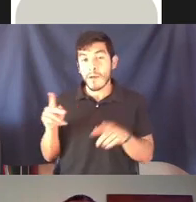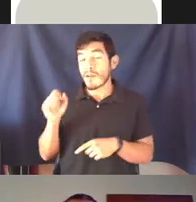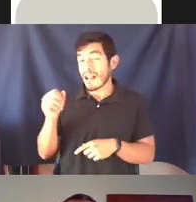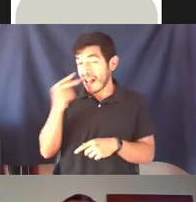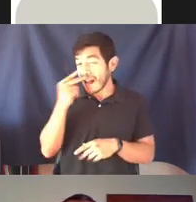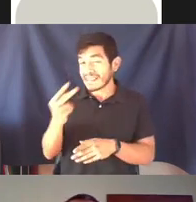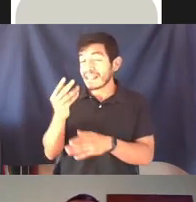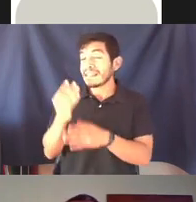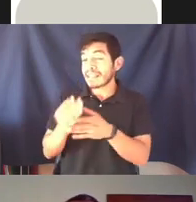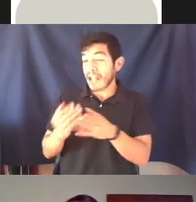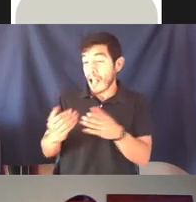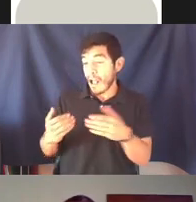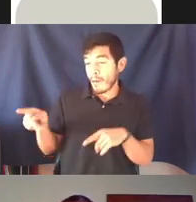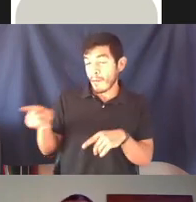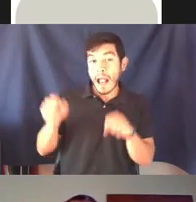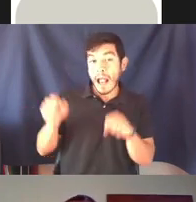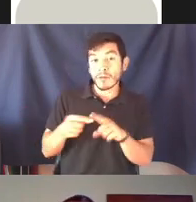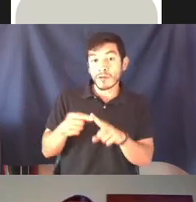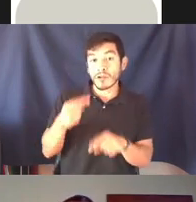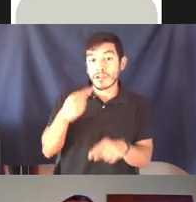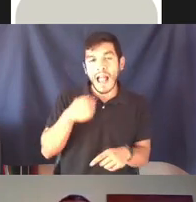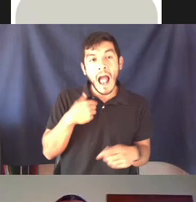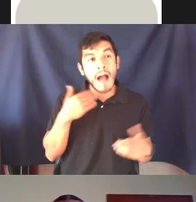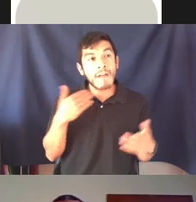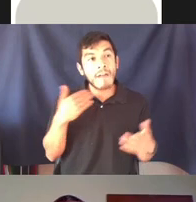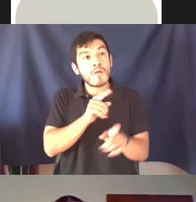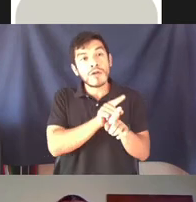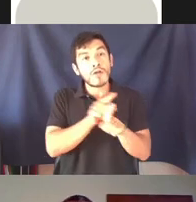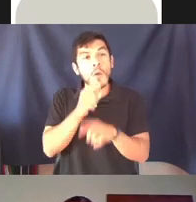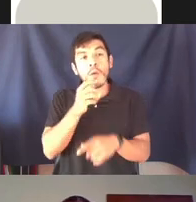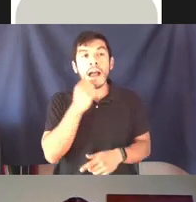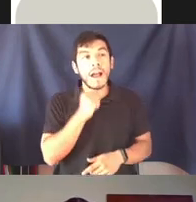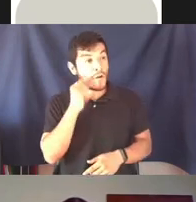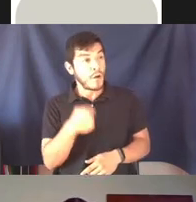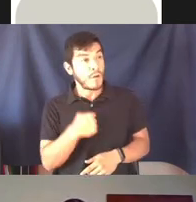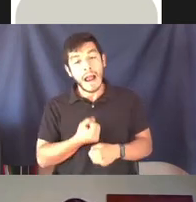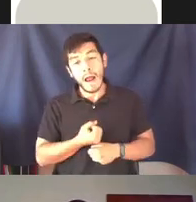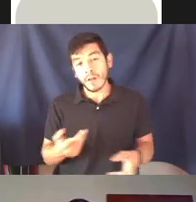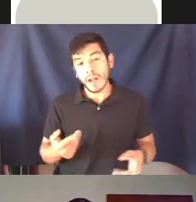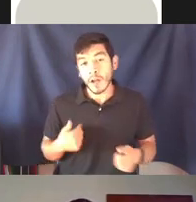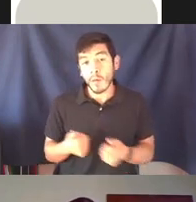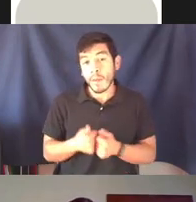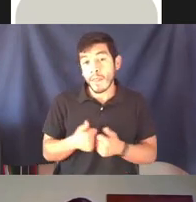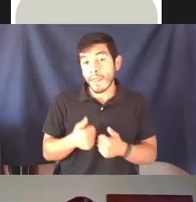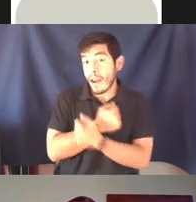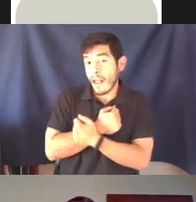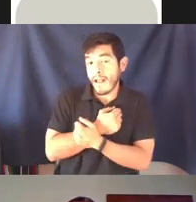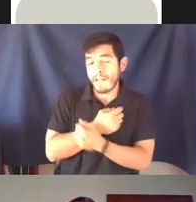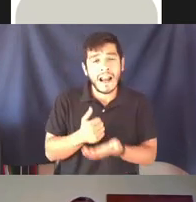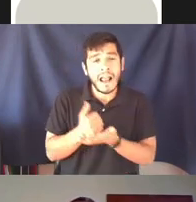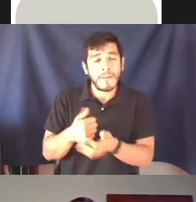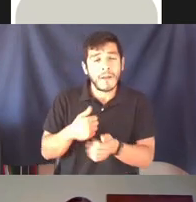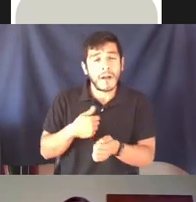new adult that cares about me and provides me with love and helps me with school. And, they get that they're being